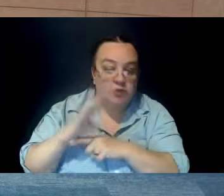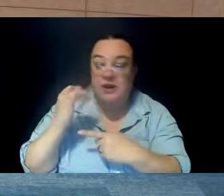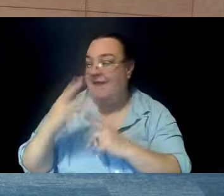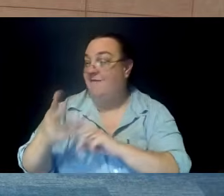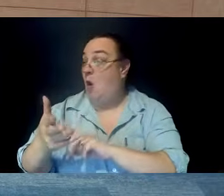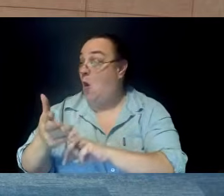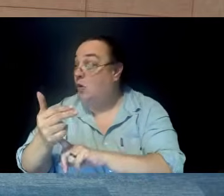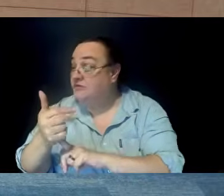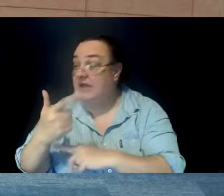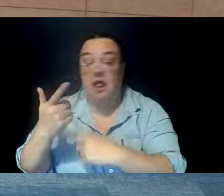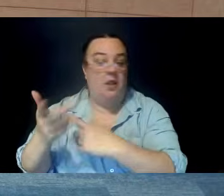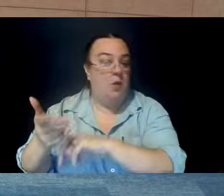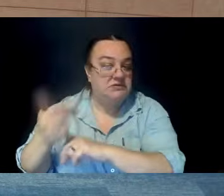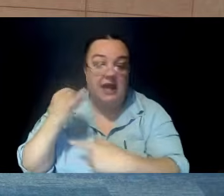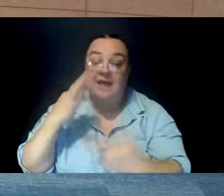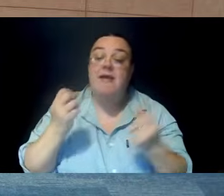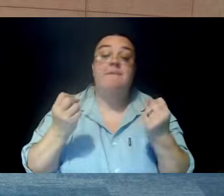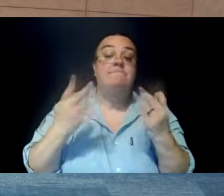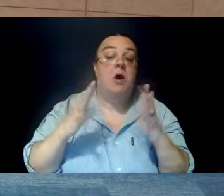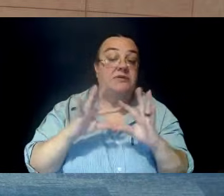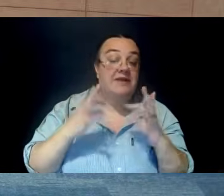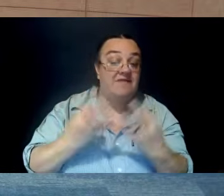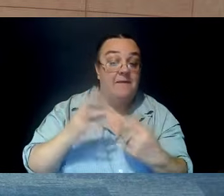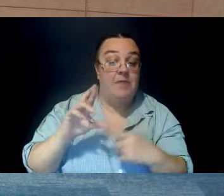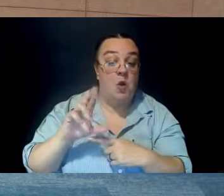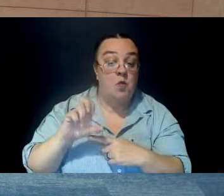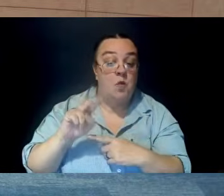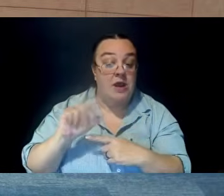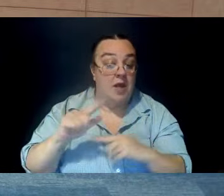hotel. If there's a multifamily rental building,